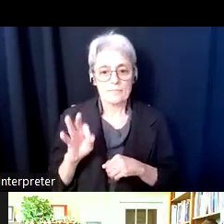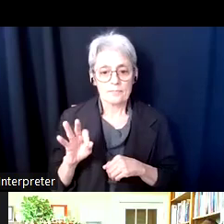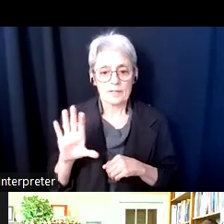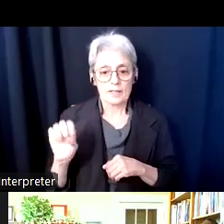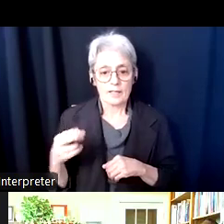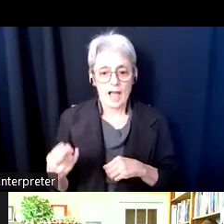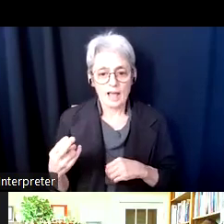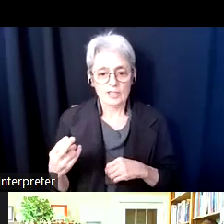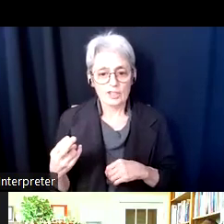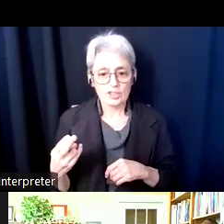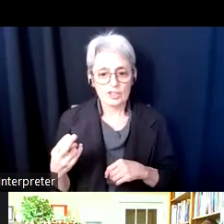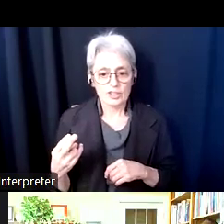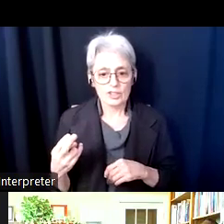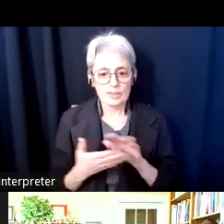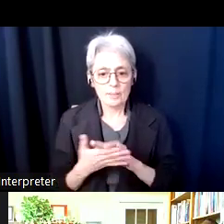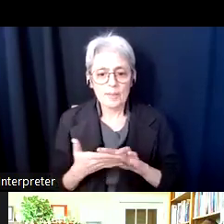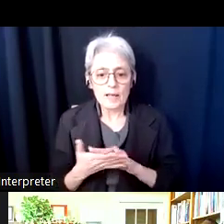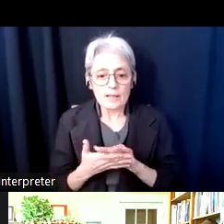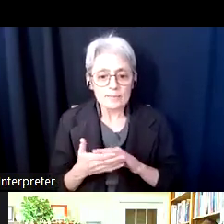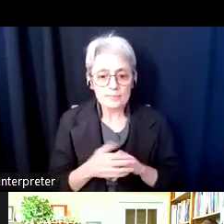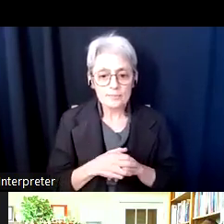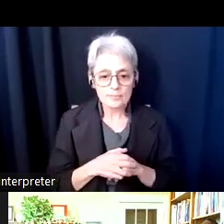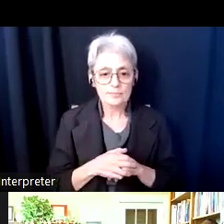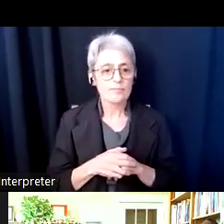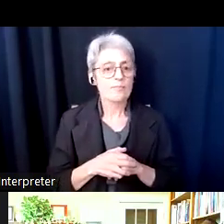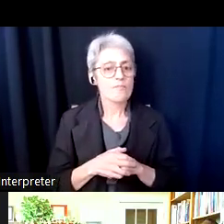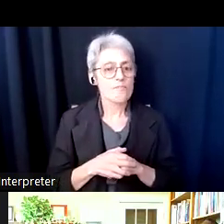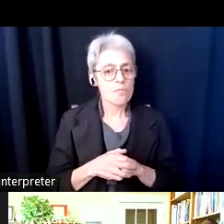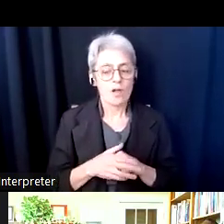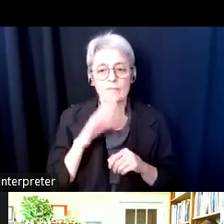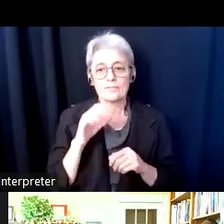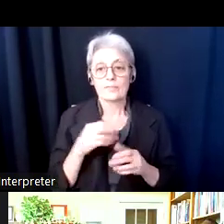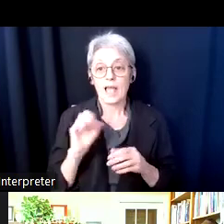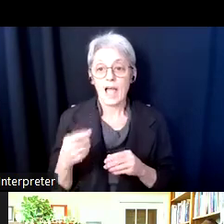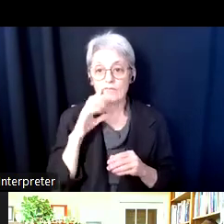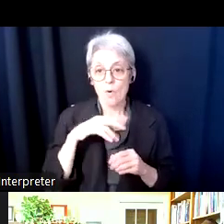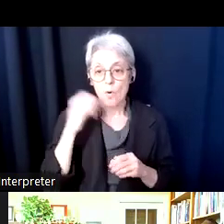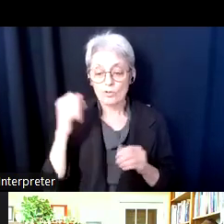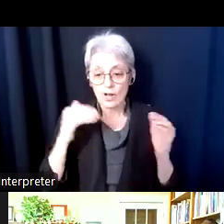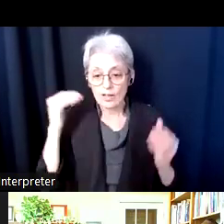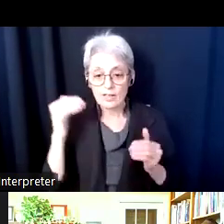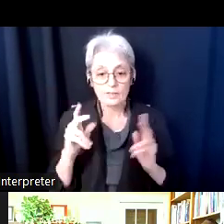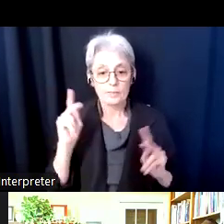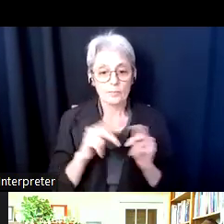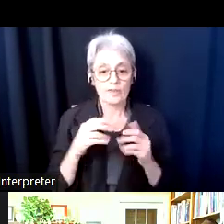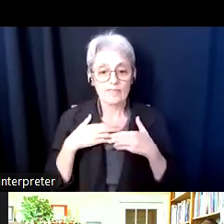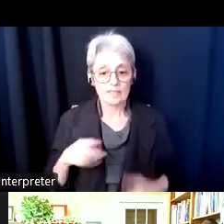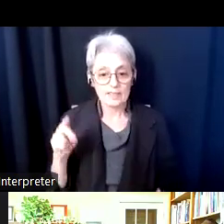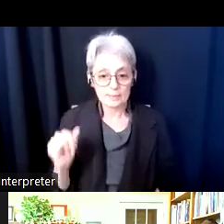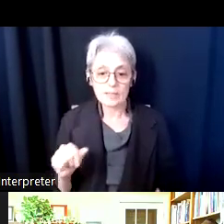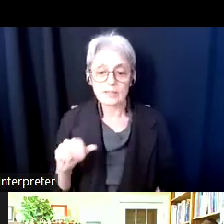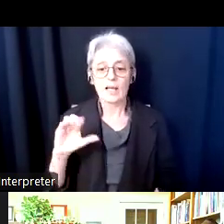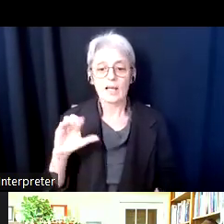public benefits for older adults, people with physical disabilities, again, to use the money as they wish for